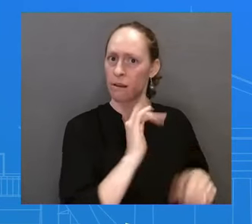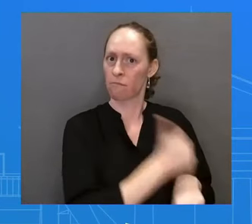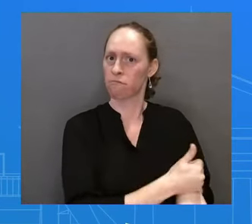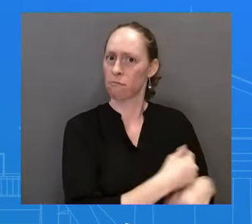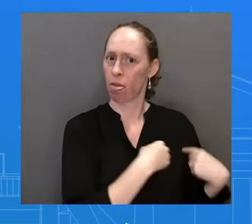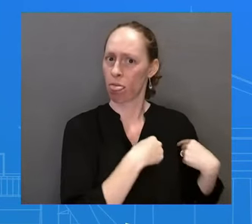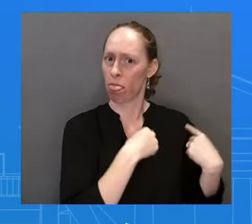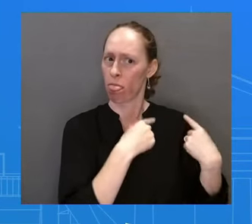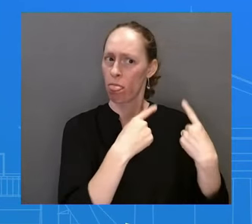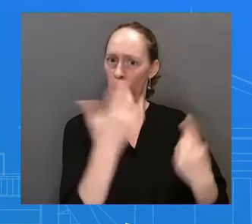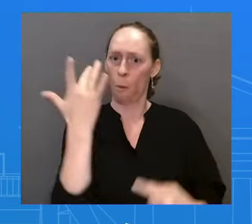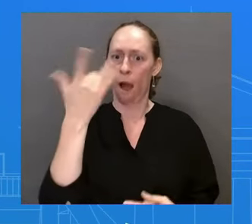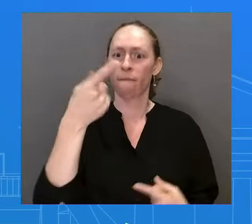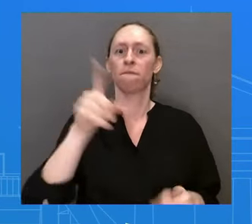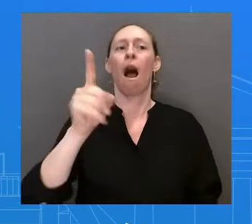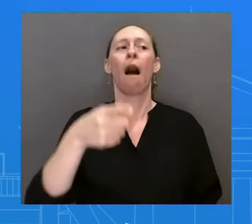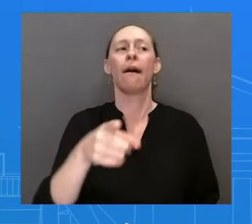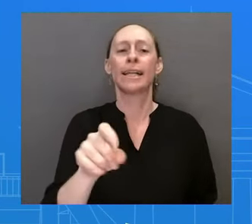question.